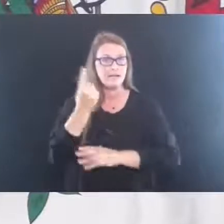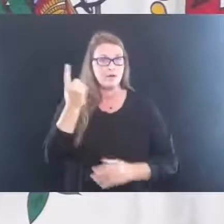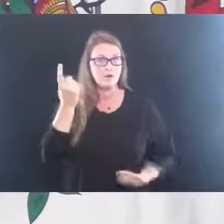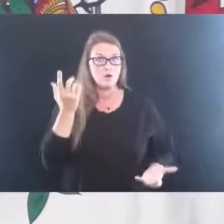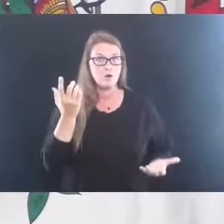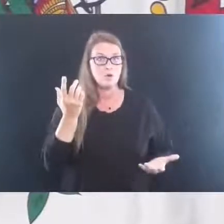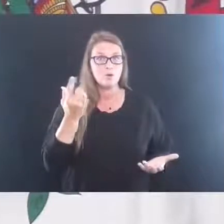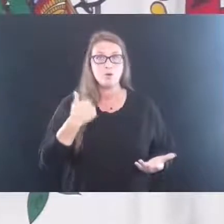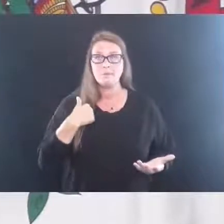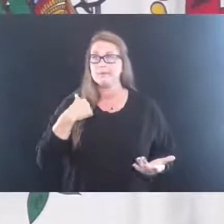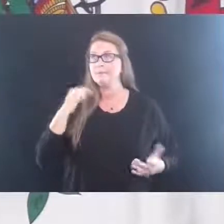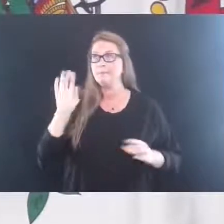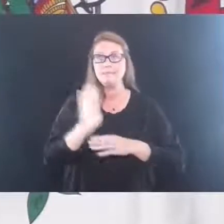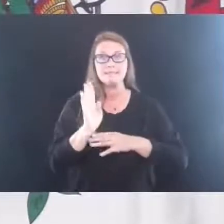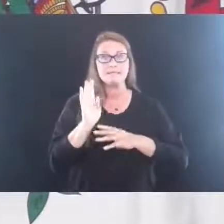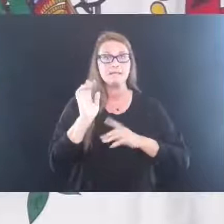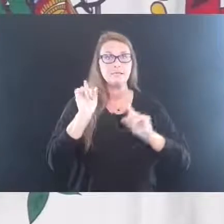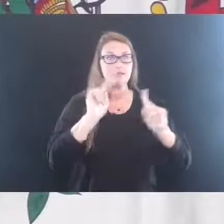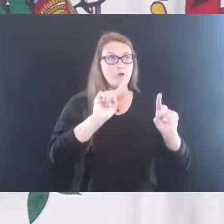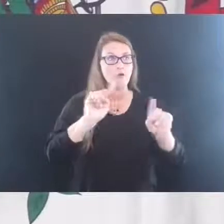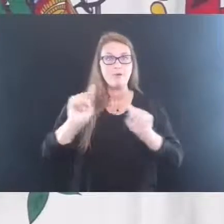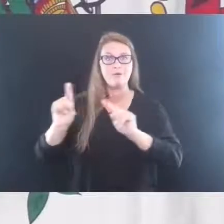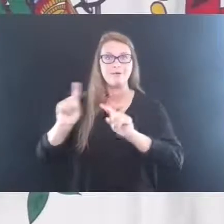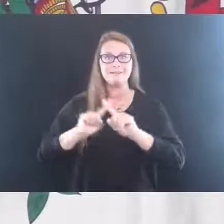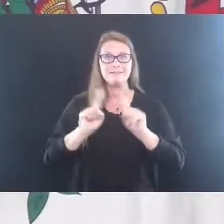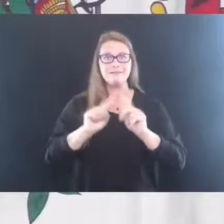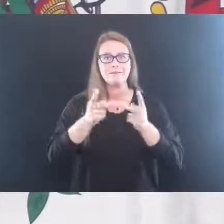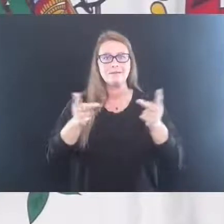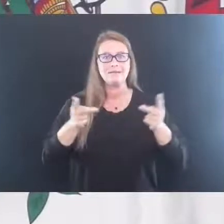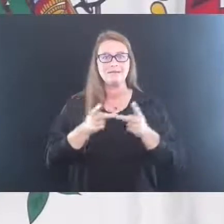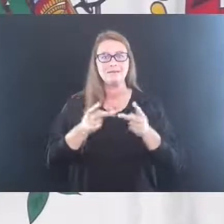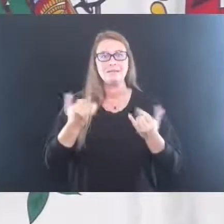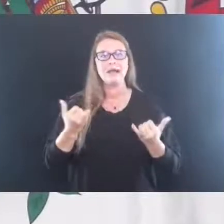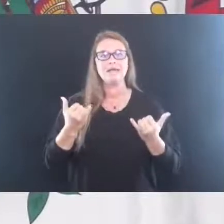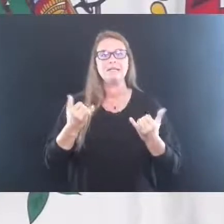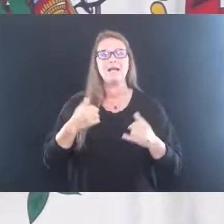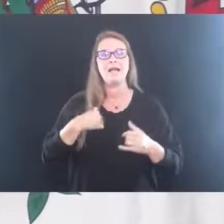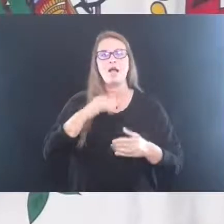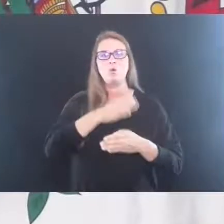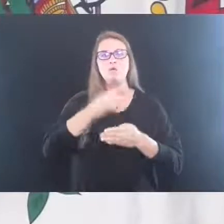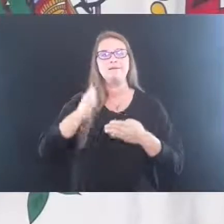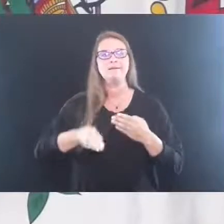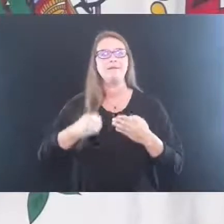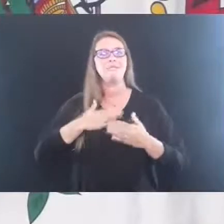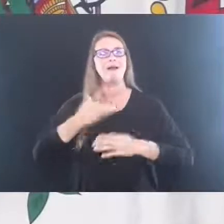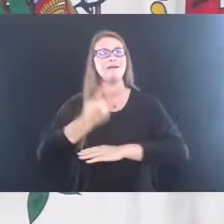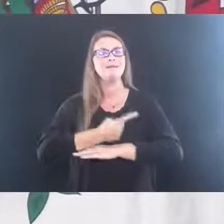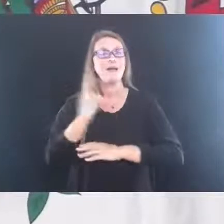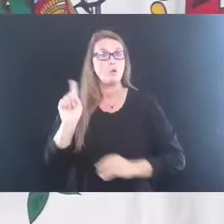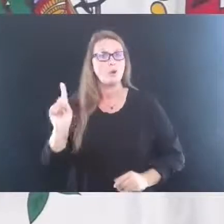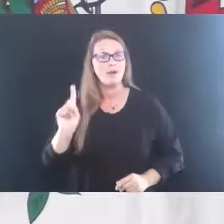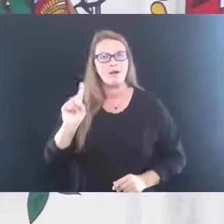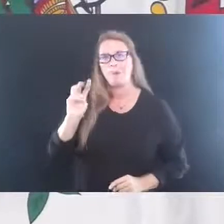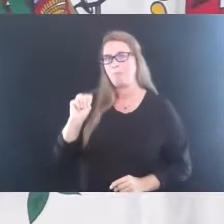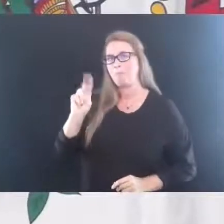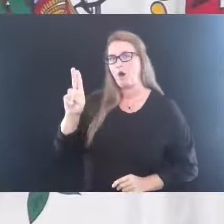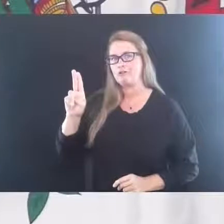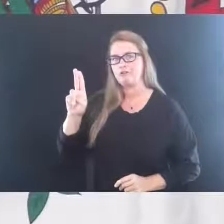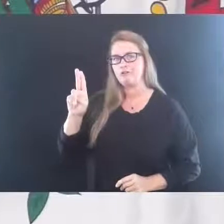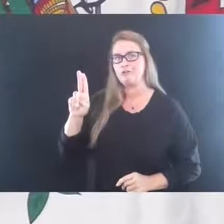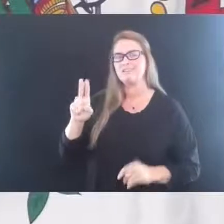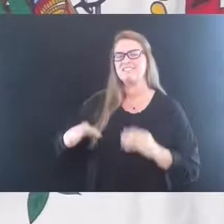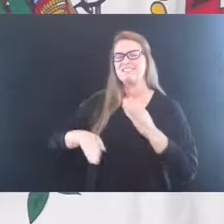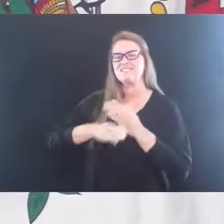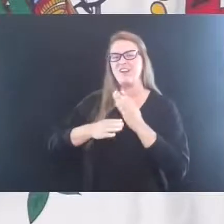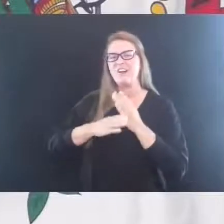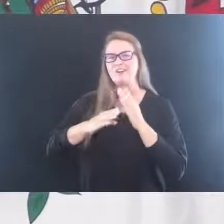running in a lot of directions and everything, and going to end up the day down at Marshall. The WVU and Marshall soccer teams are going to be playing